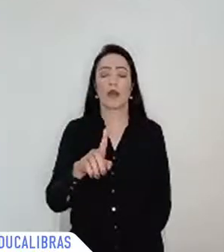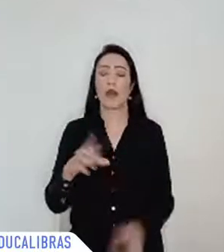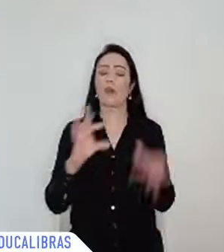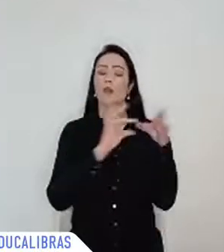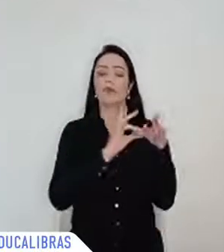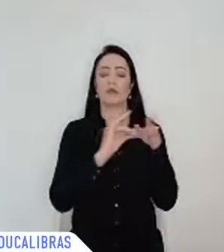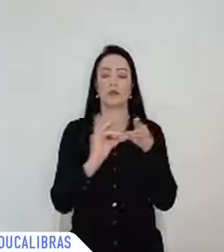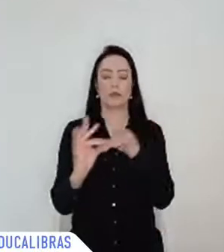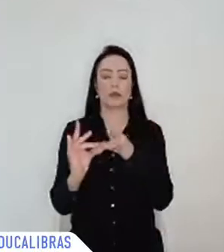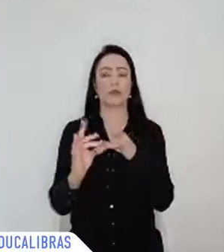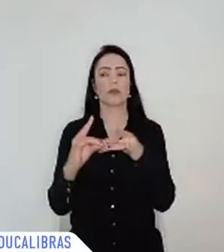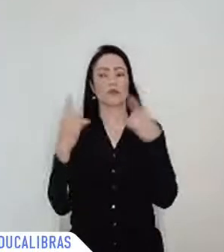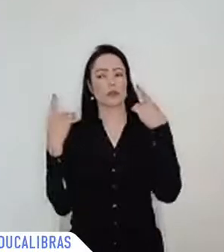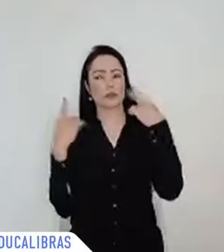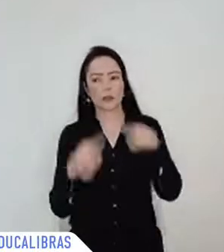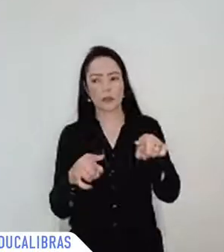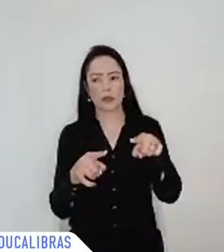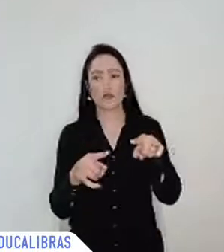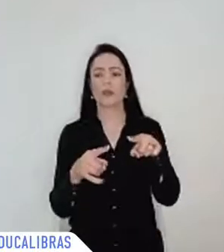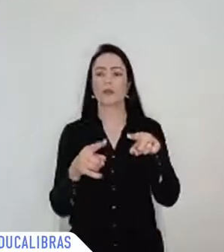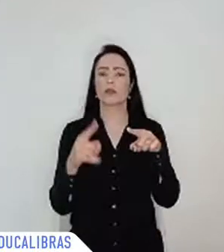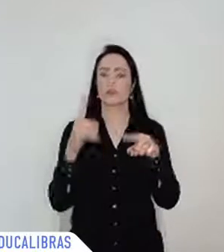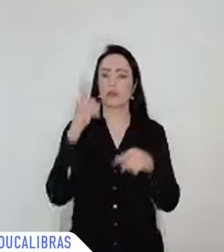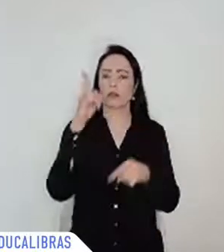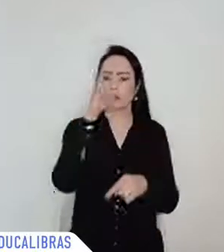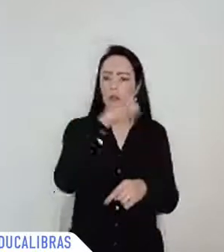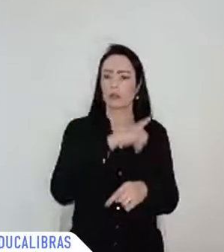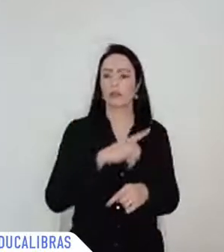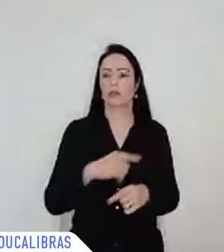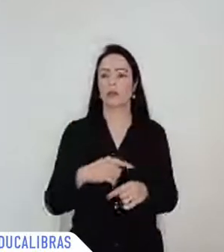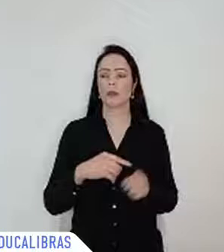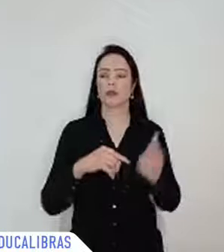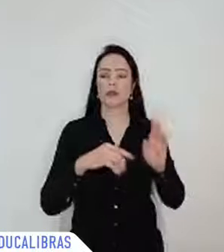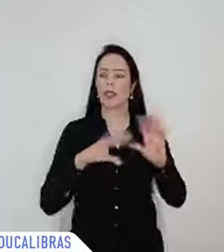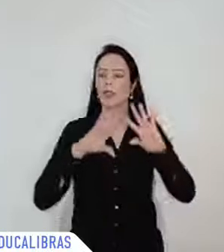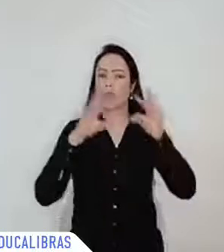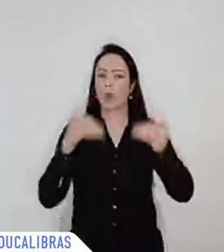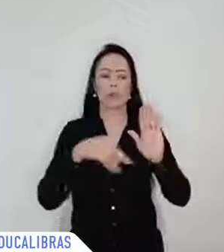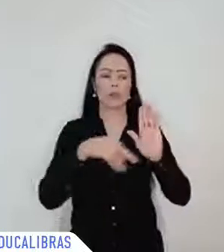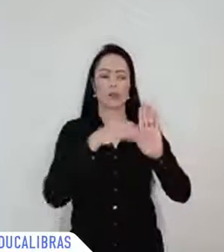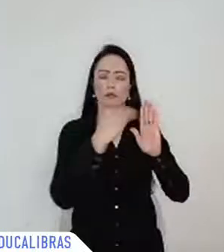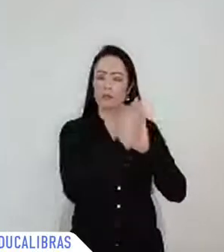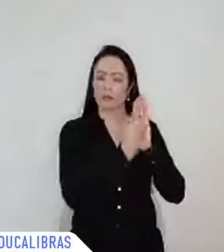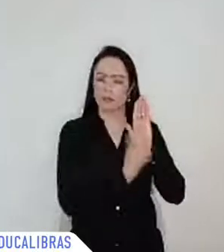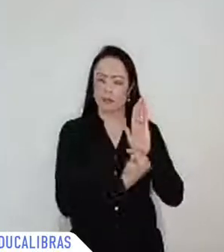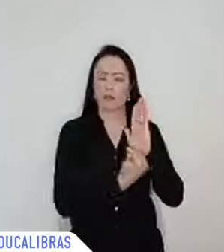context of attacks and difficulties, and in a context